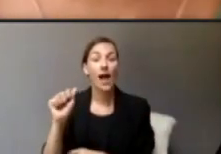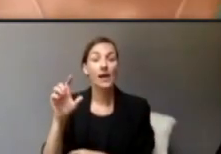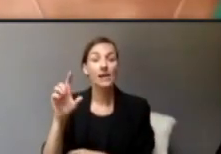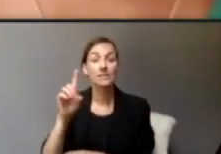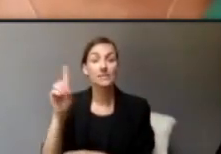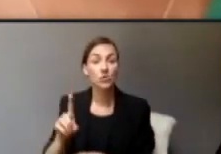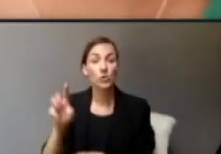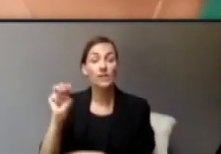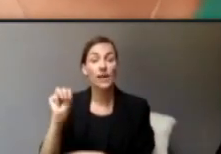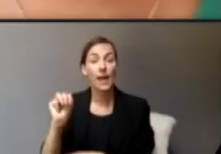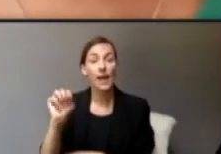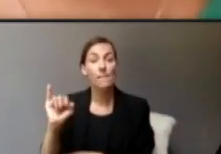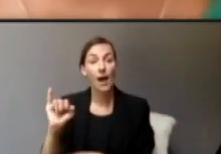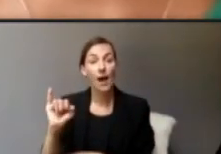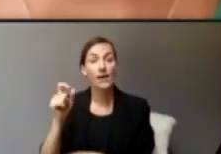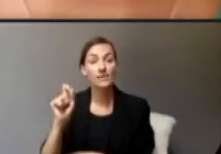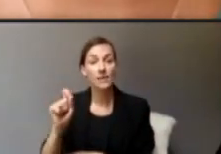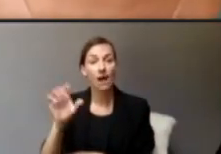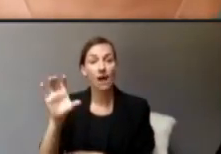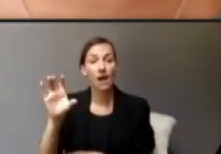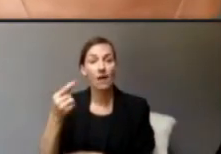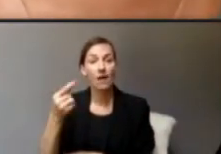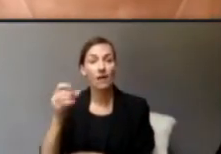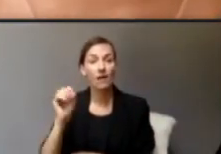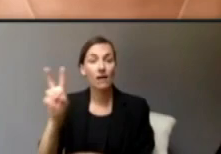healthofficer@detroitmi.gov. Again,